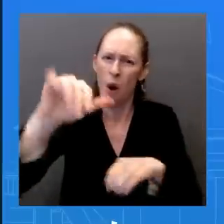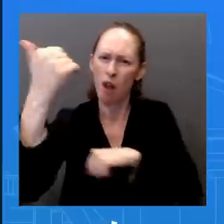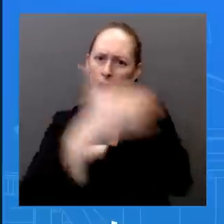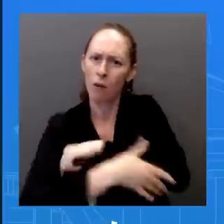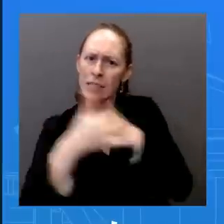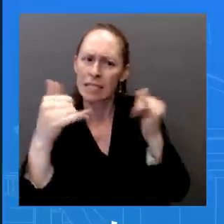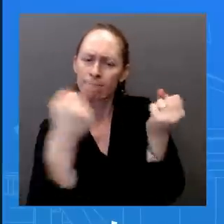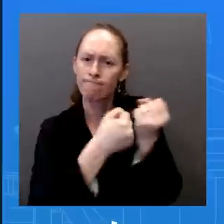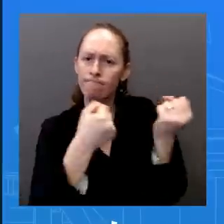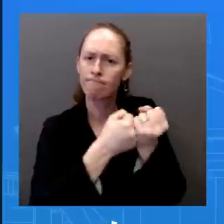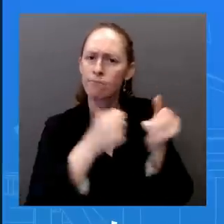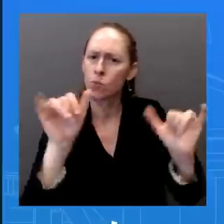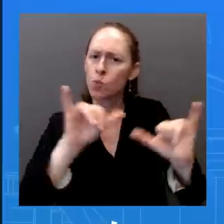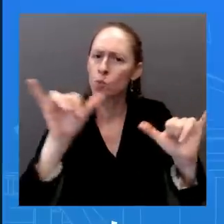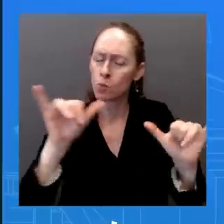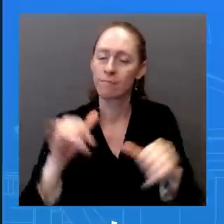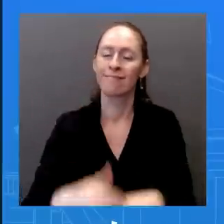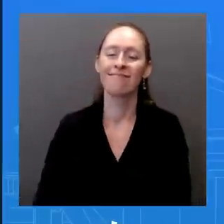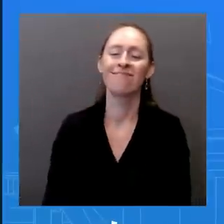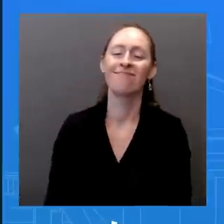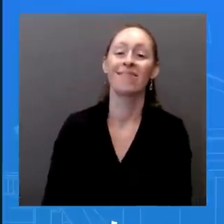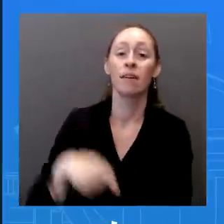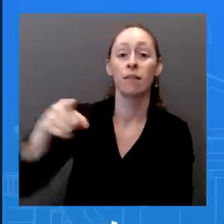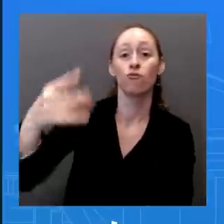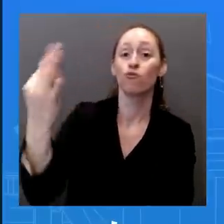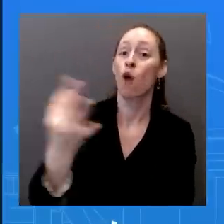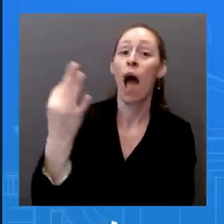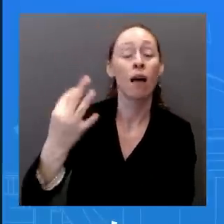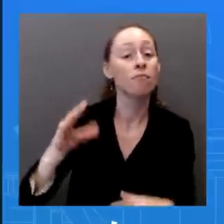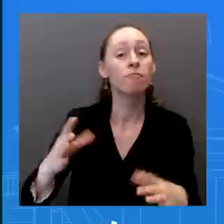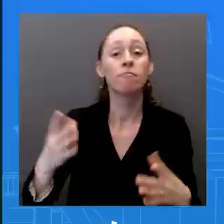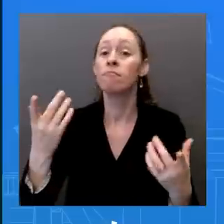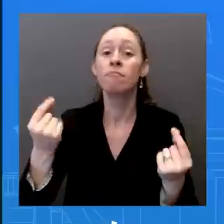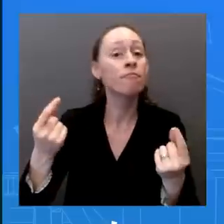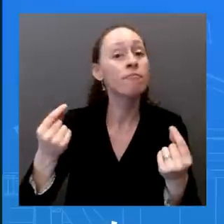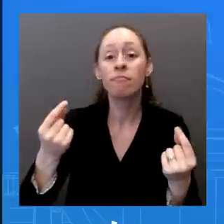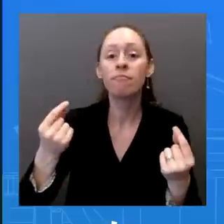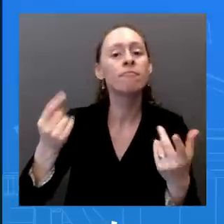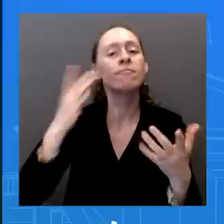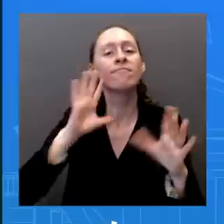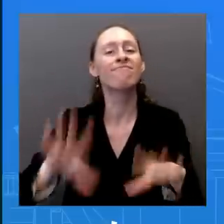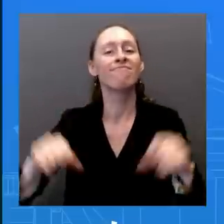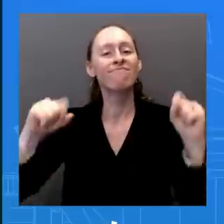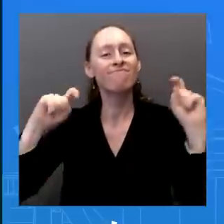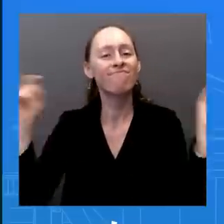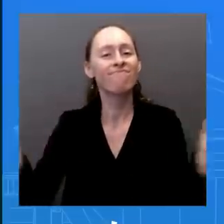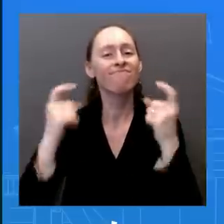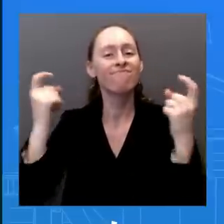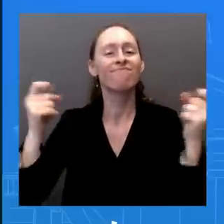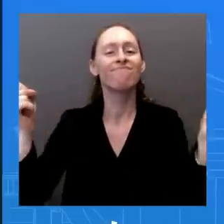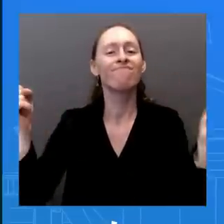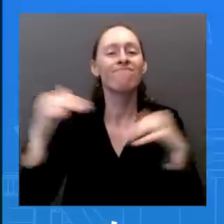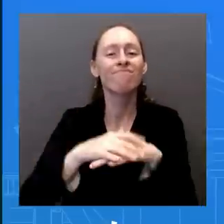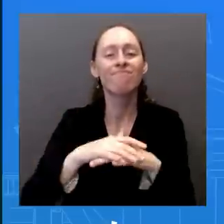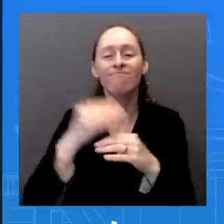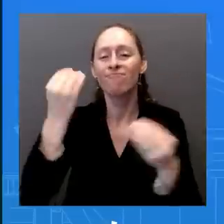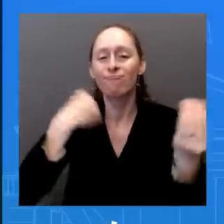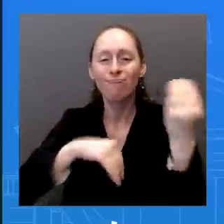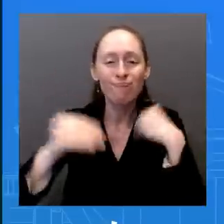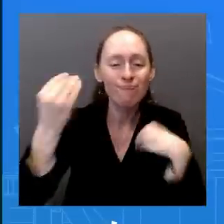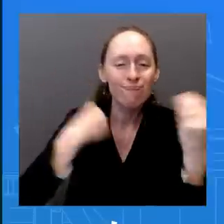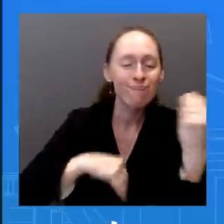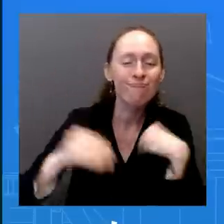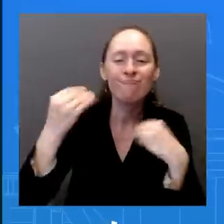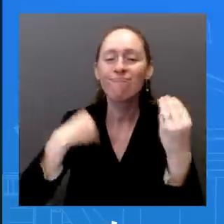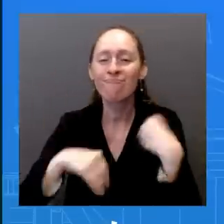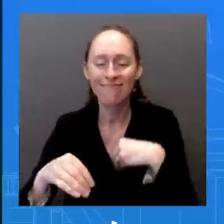of delegation from around the world, including some of those few remaining leaders that he has not yet had the opportunity to meet.